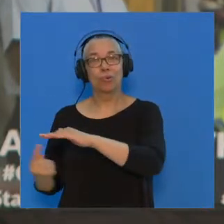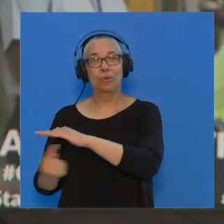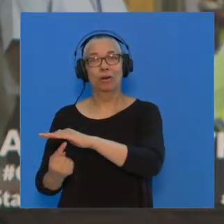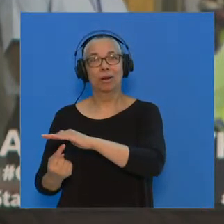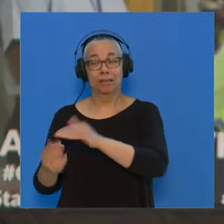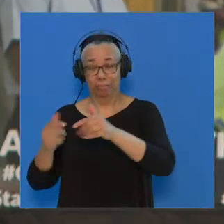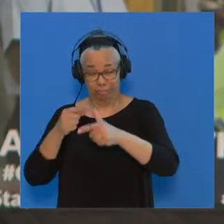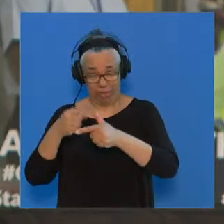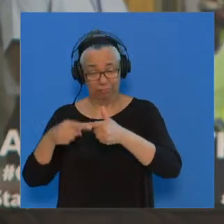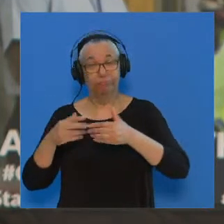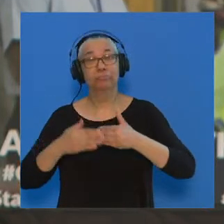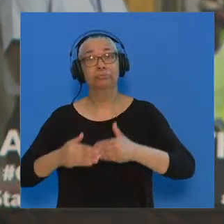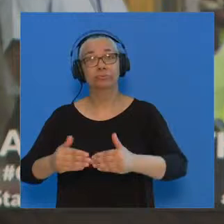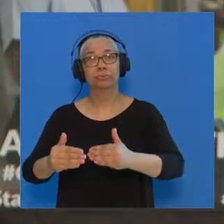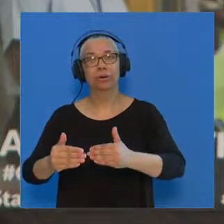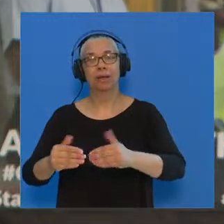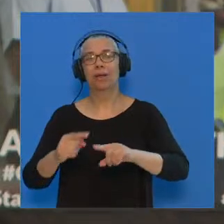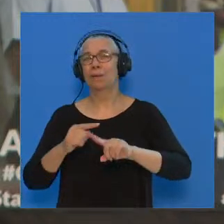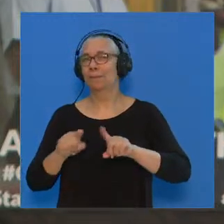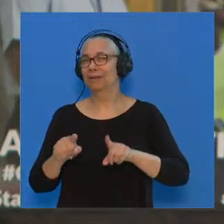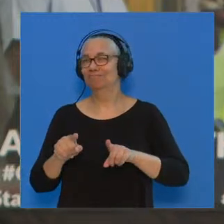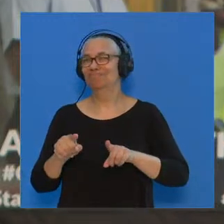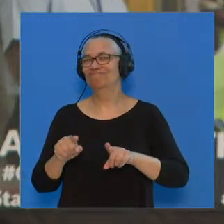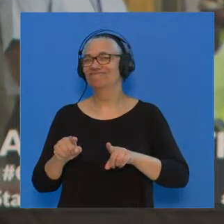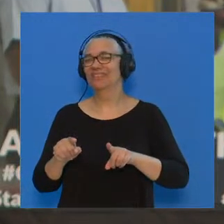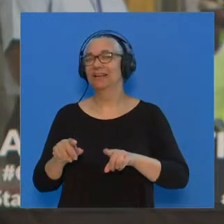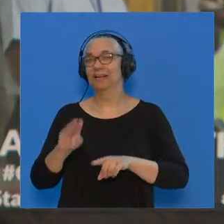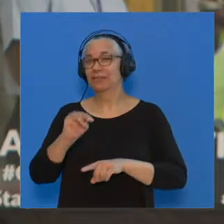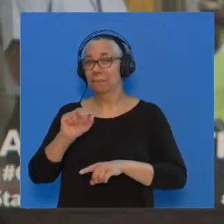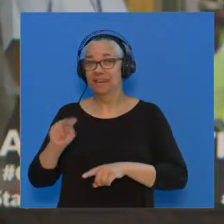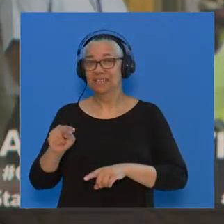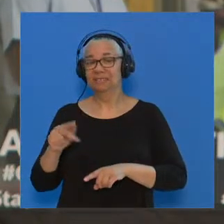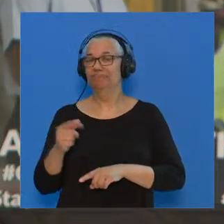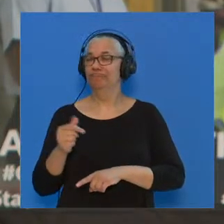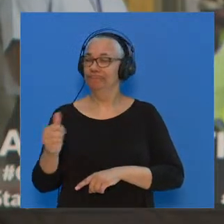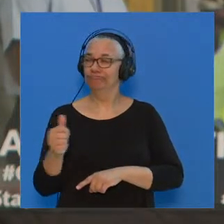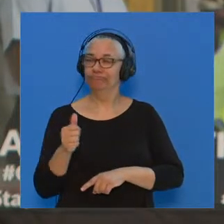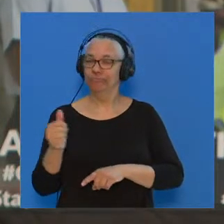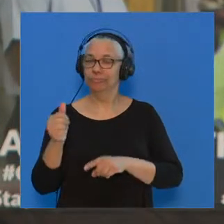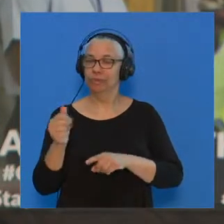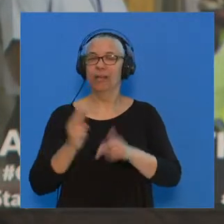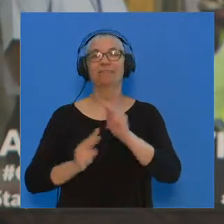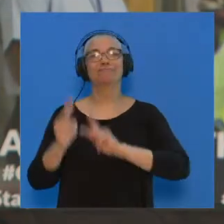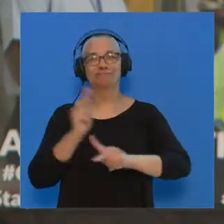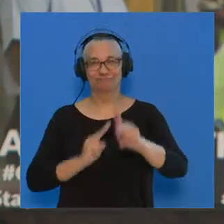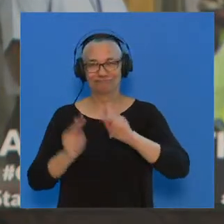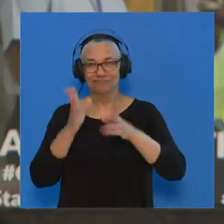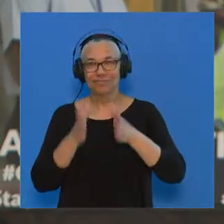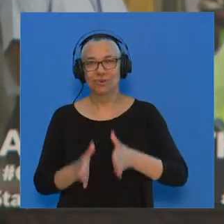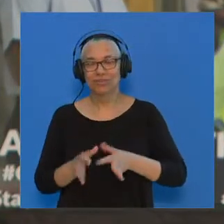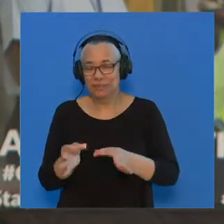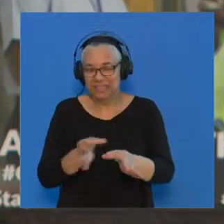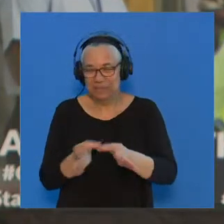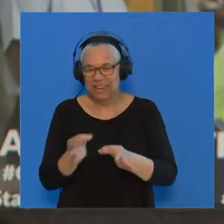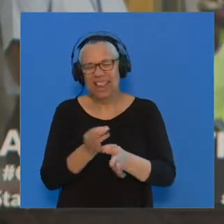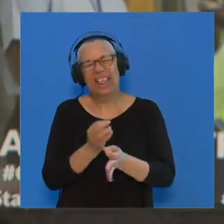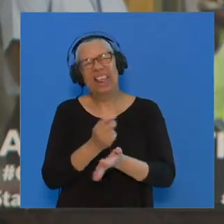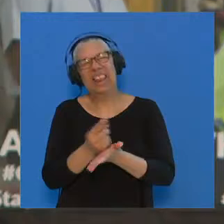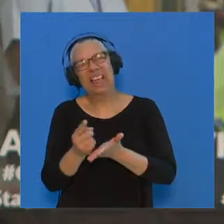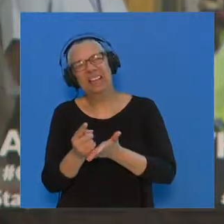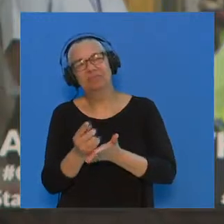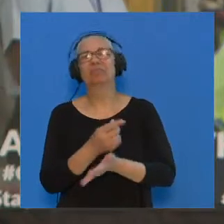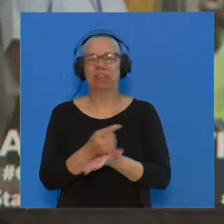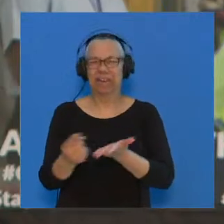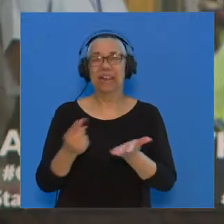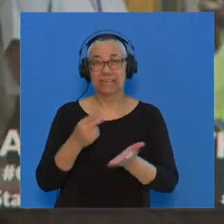forward. But those particular things, I think the Minister of Tourism laid out the week before last, I think it was, or last week